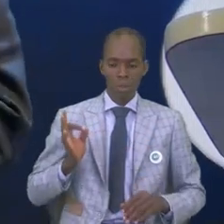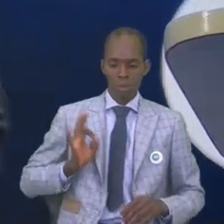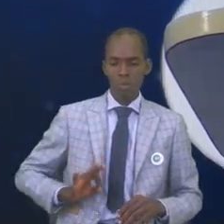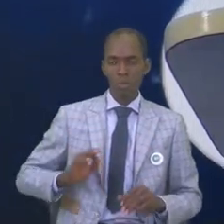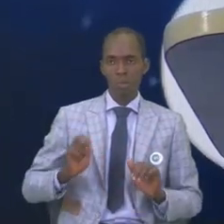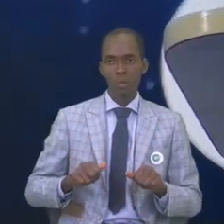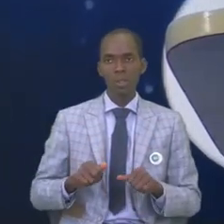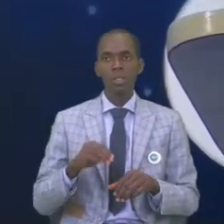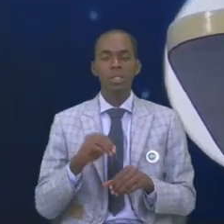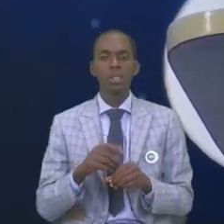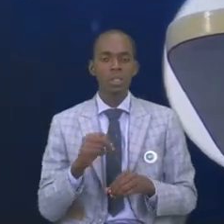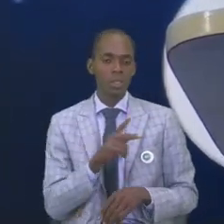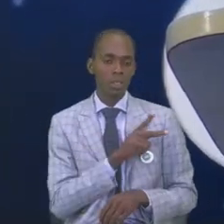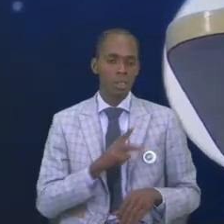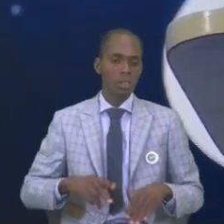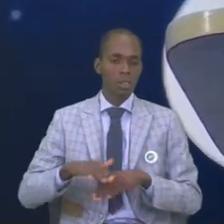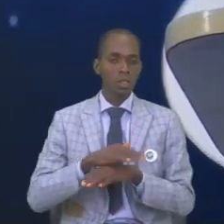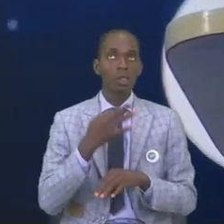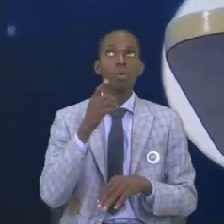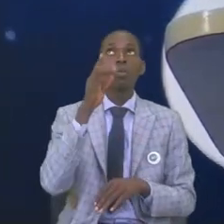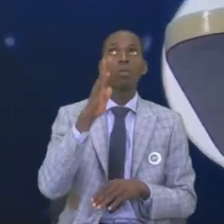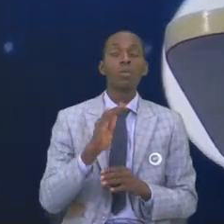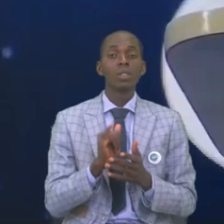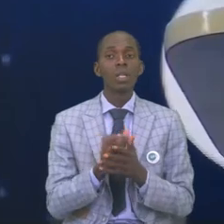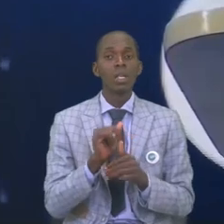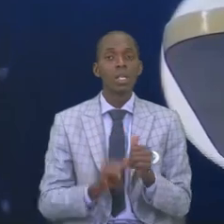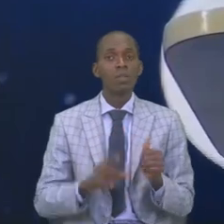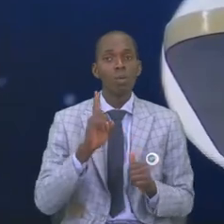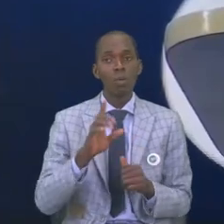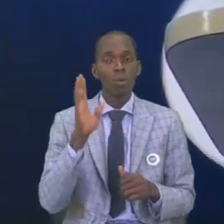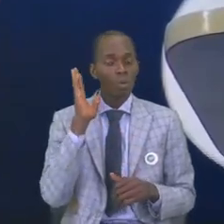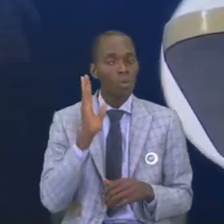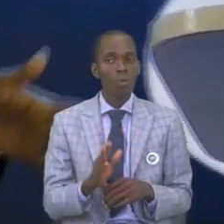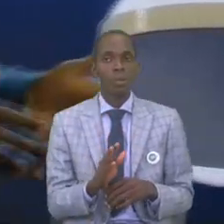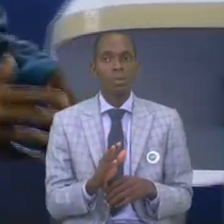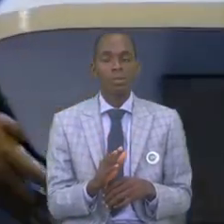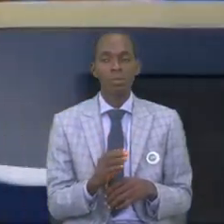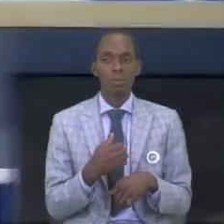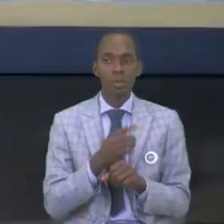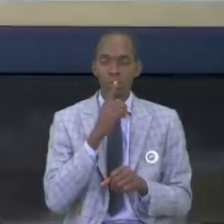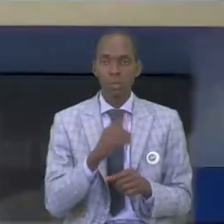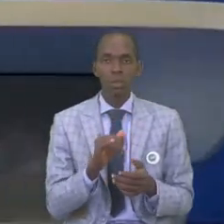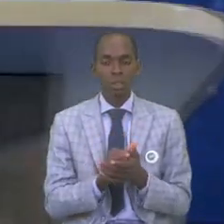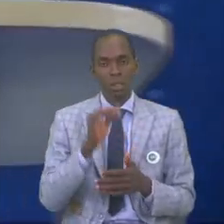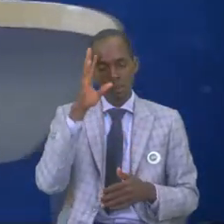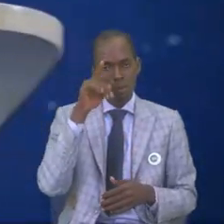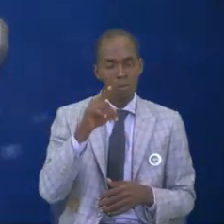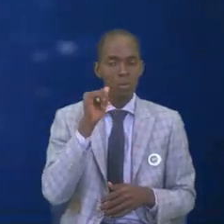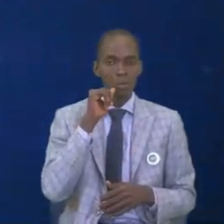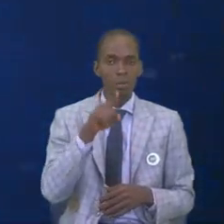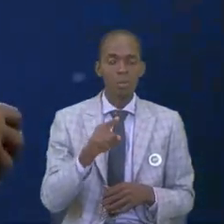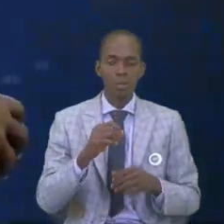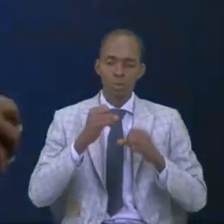God, that everyone will make sure that he is and she is solidly built